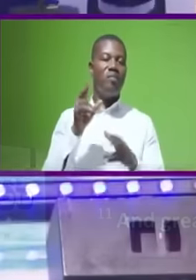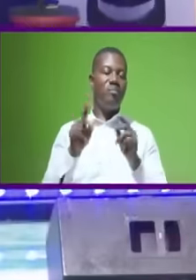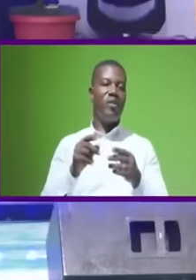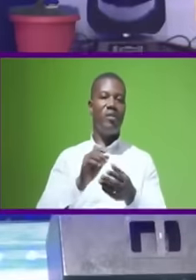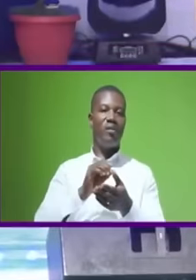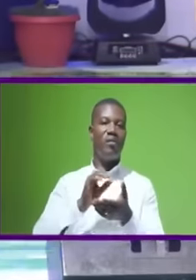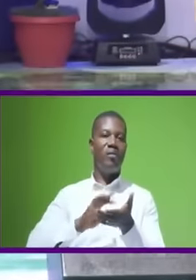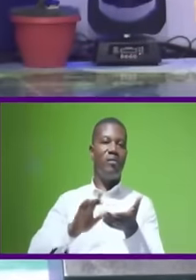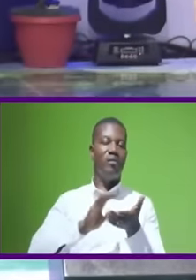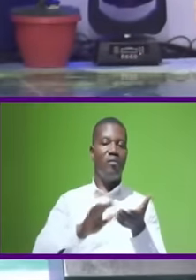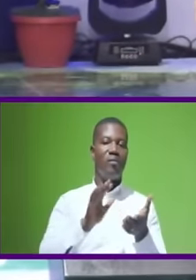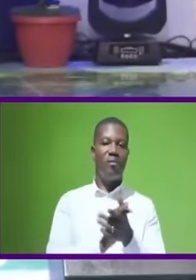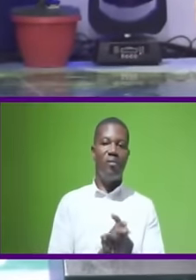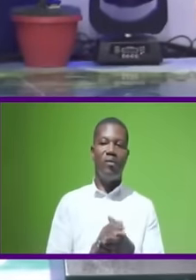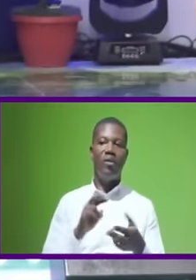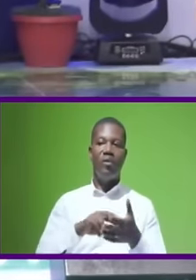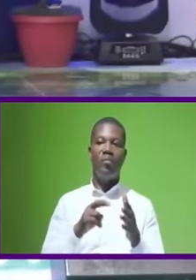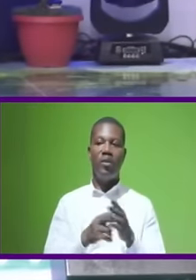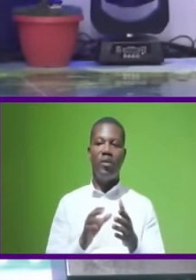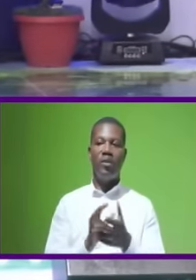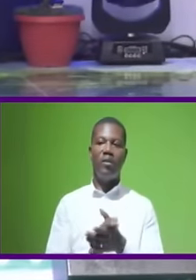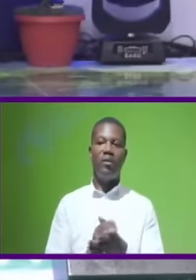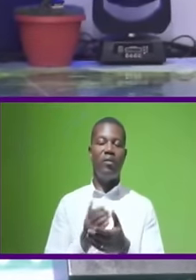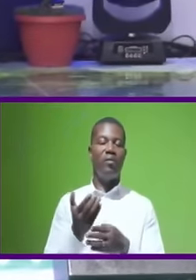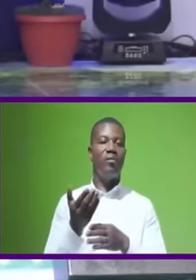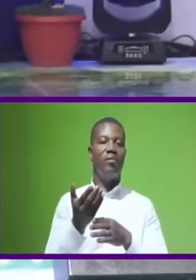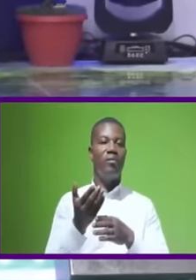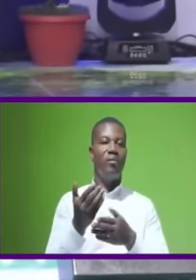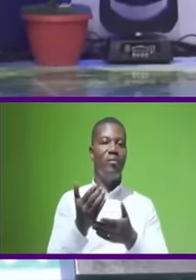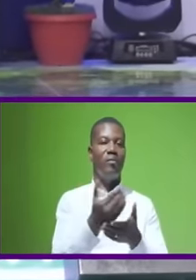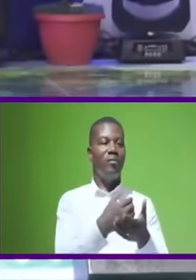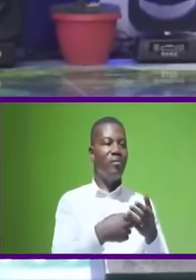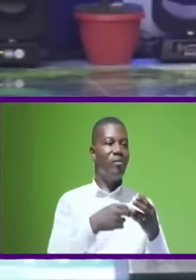No wa share lunches obe bokoro.